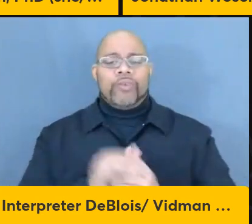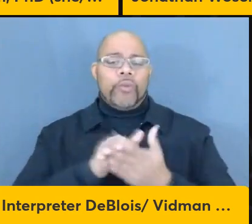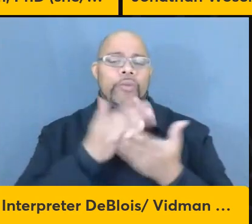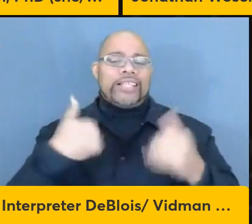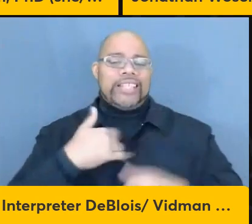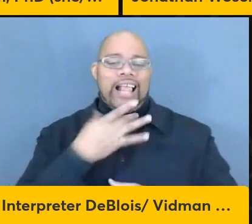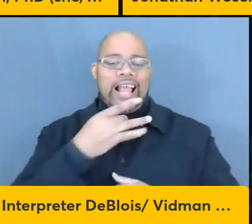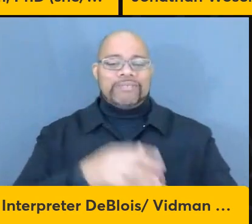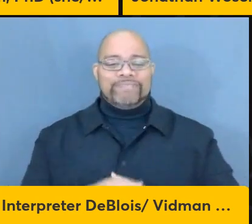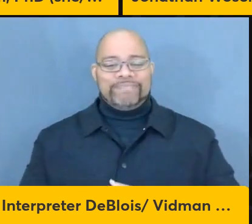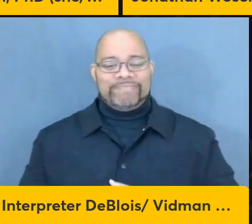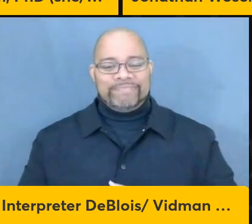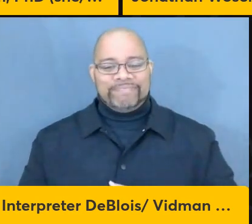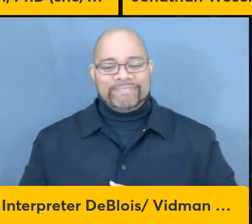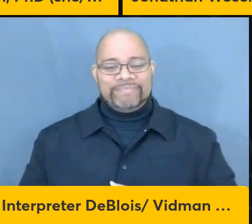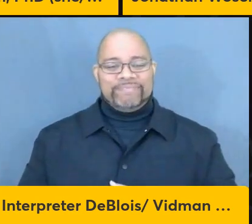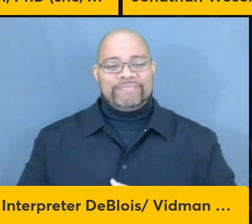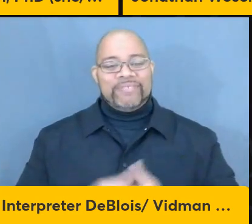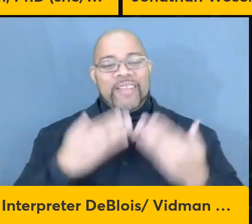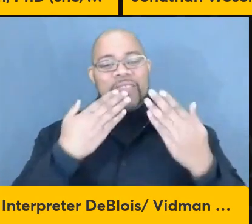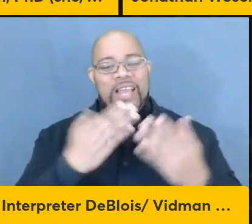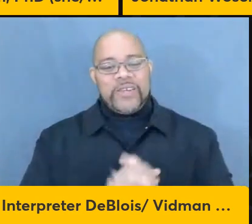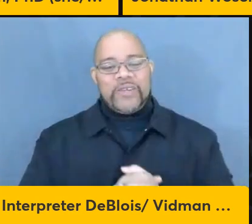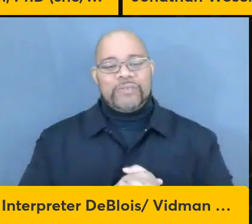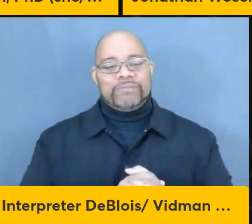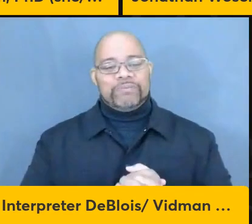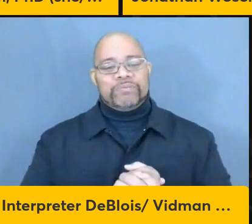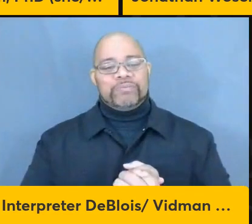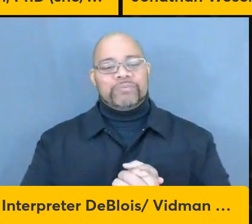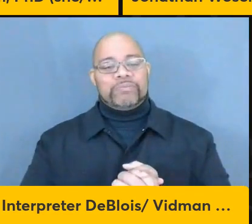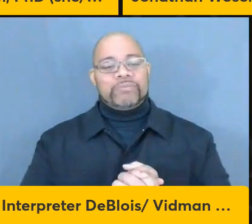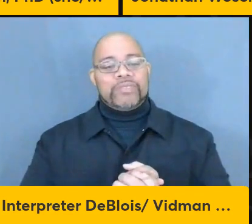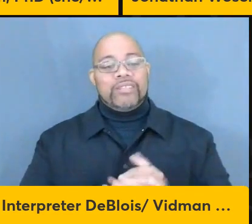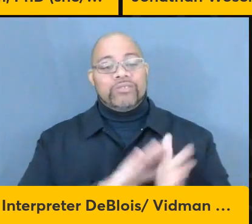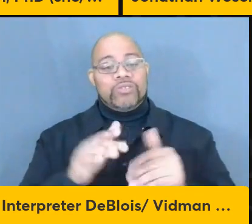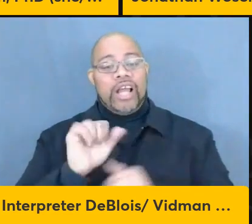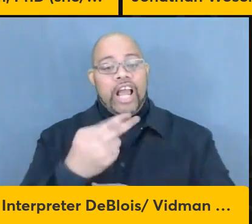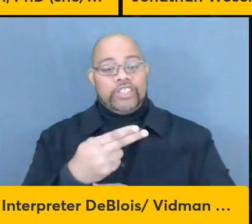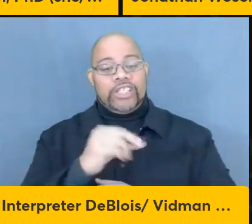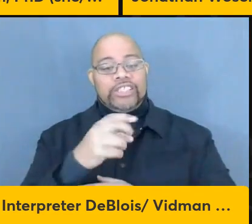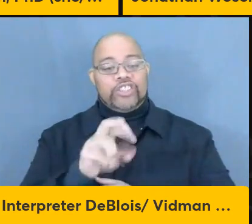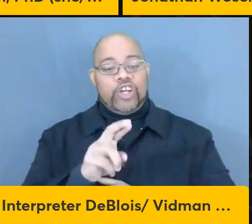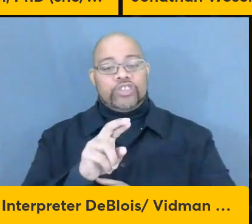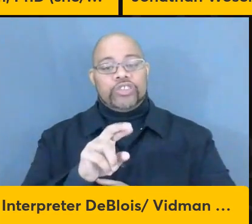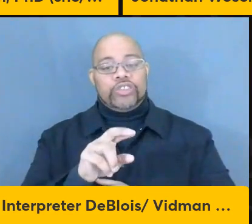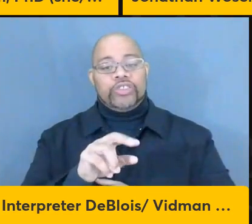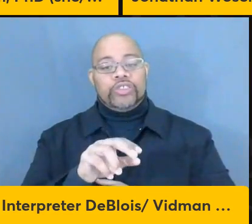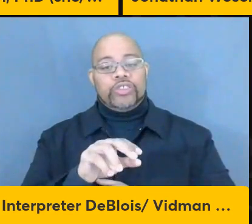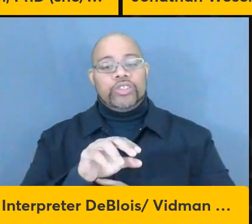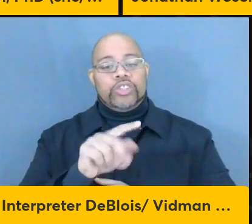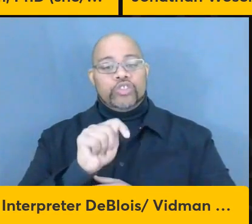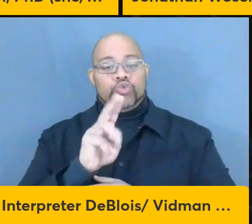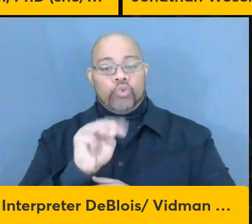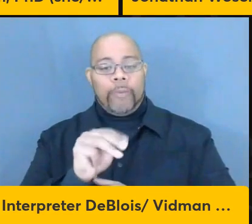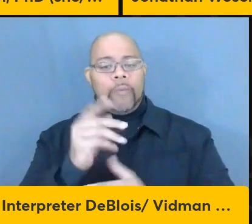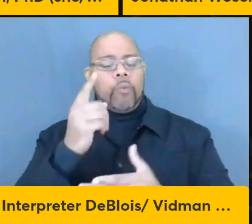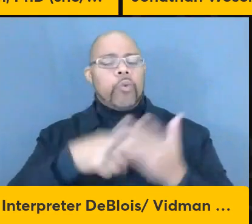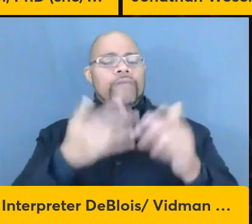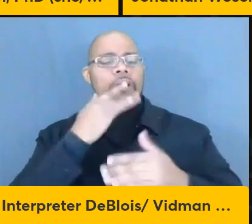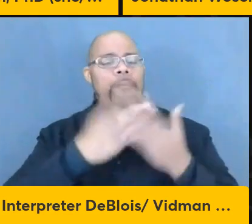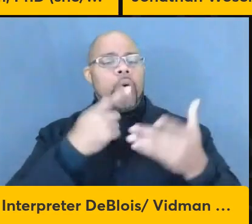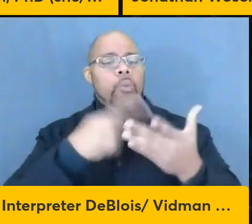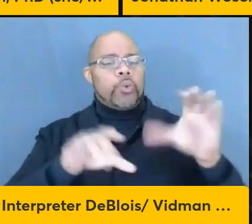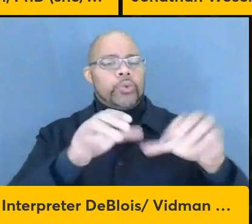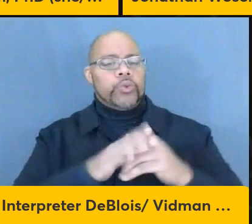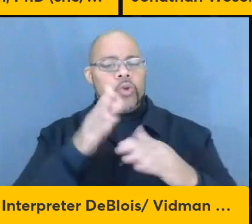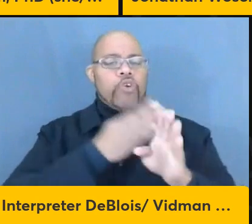like. Thank you. And over to you, Ash and Dr. Chum. What are your favorite parts of what you